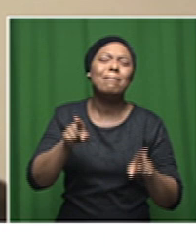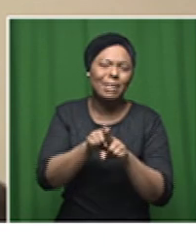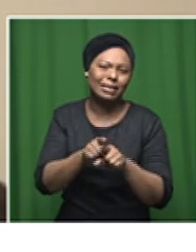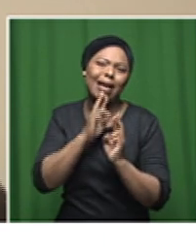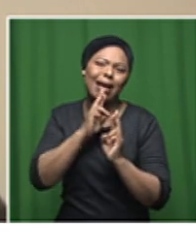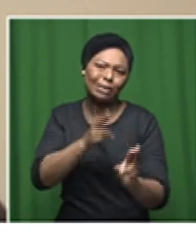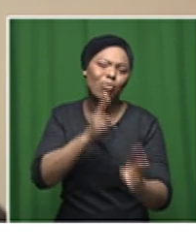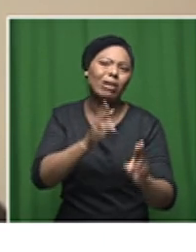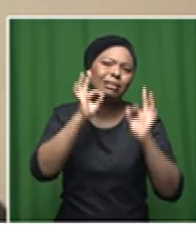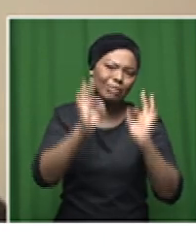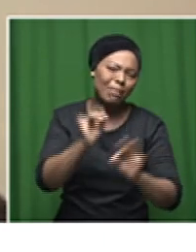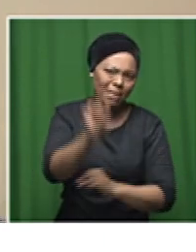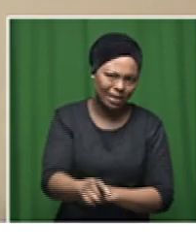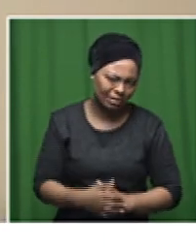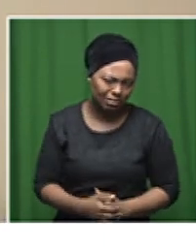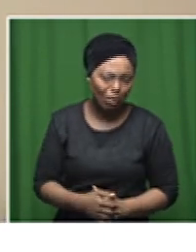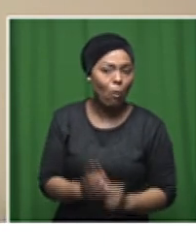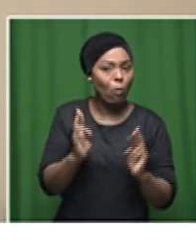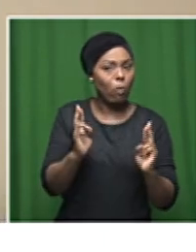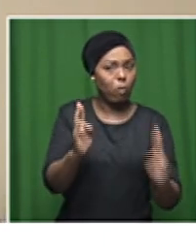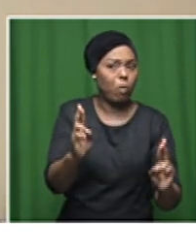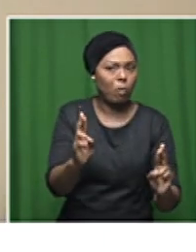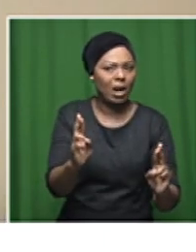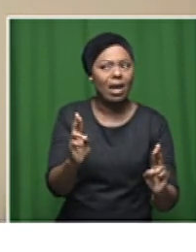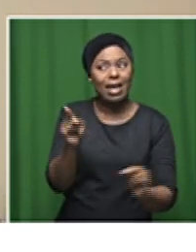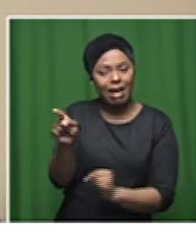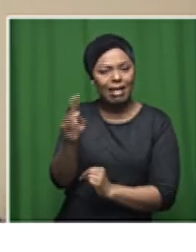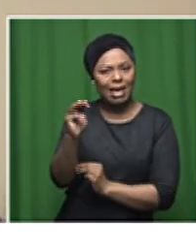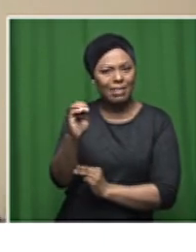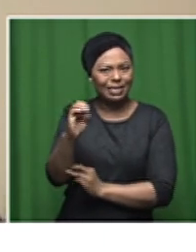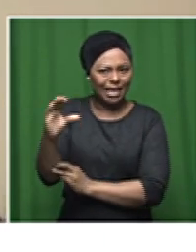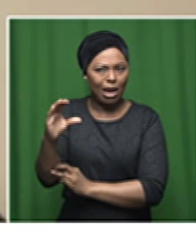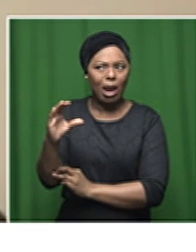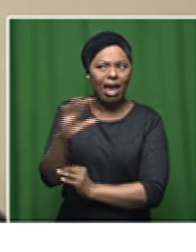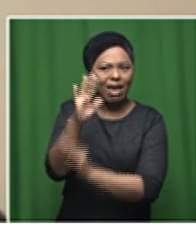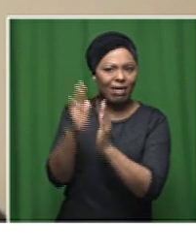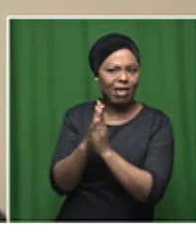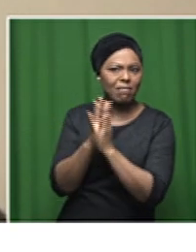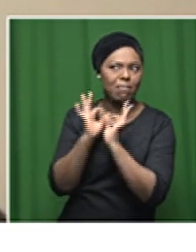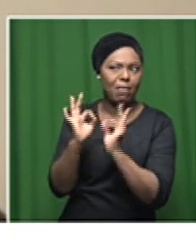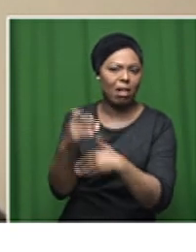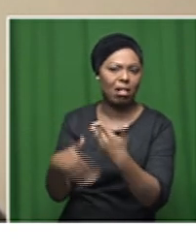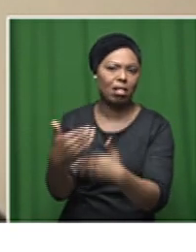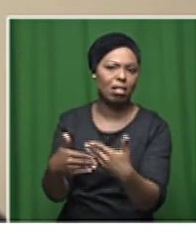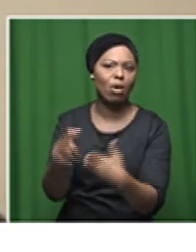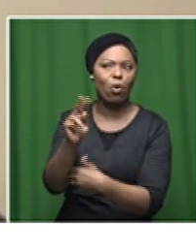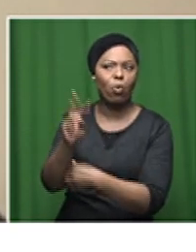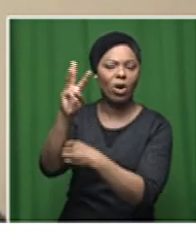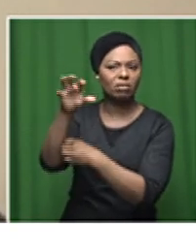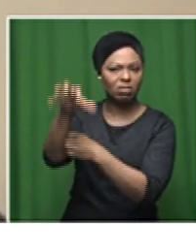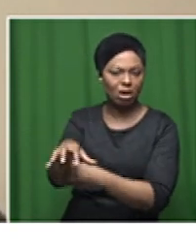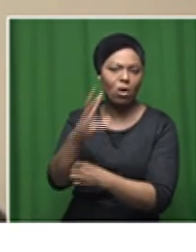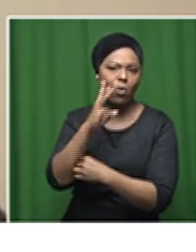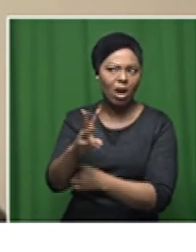does. So we hope that while he's still the MEC, things will go well. In the Northwest,